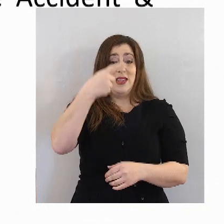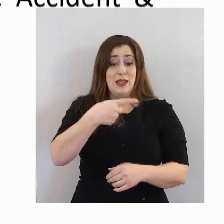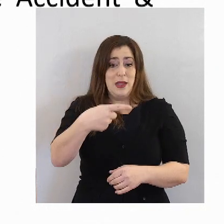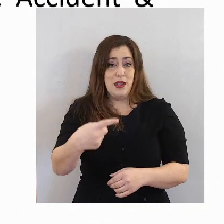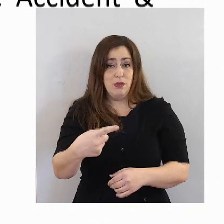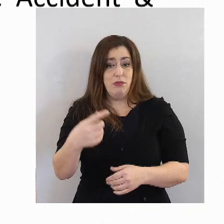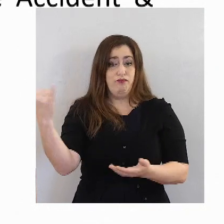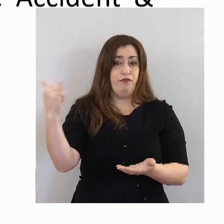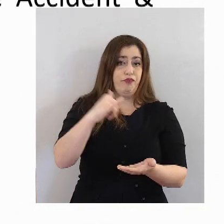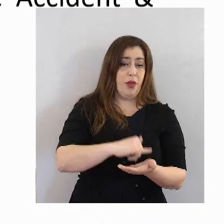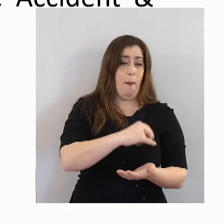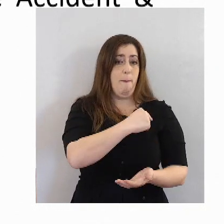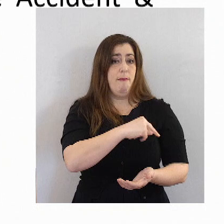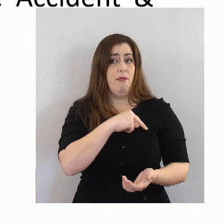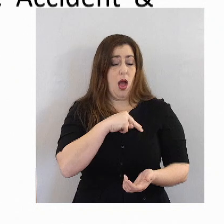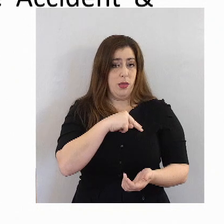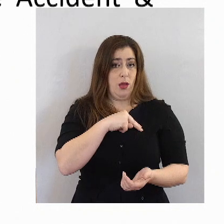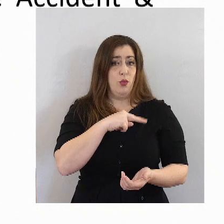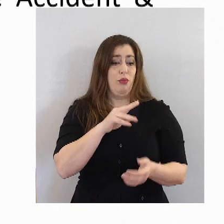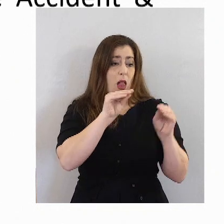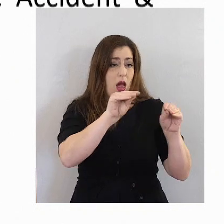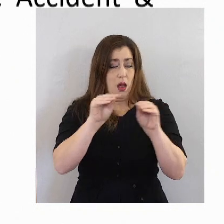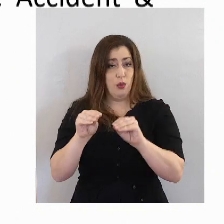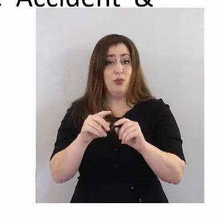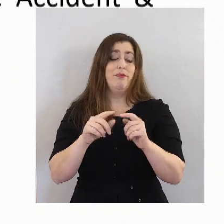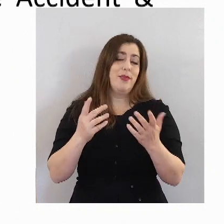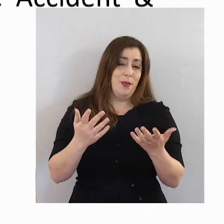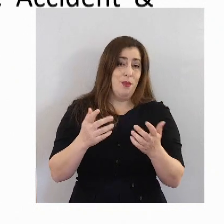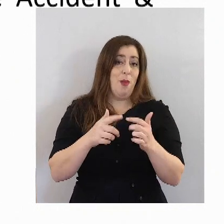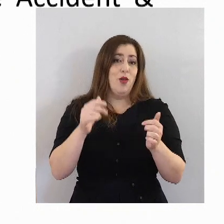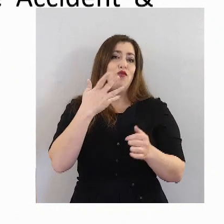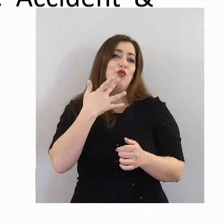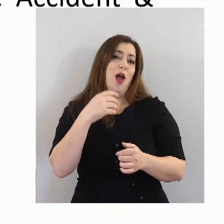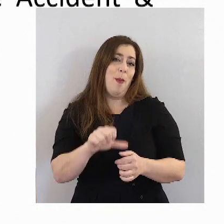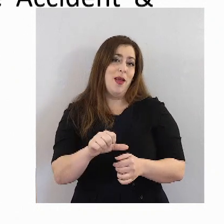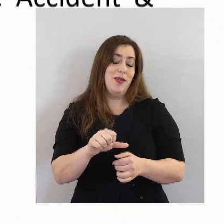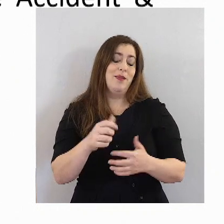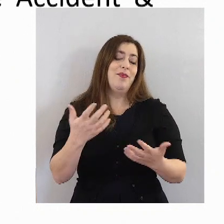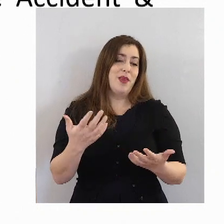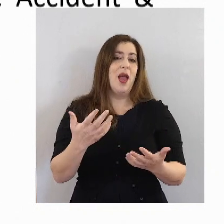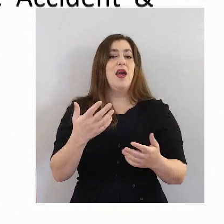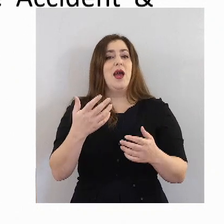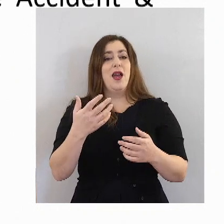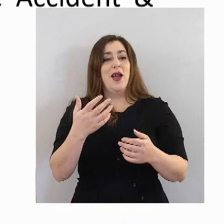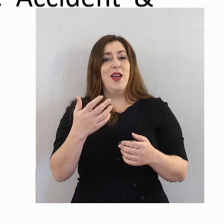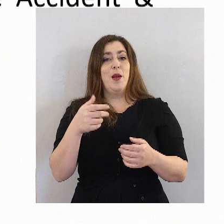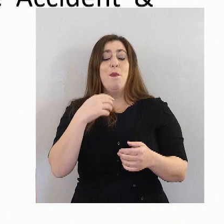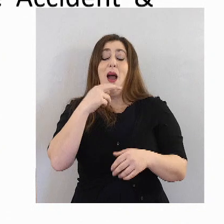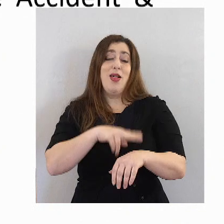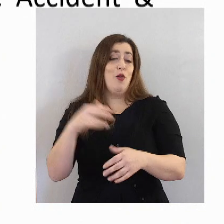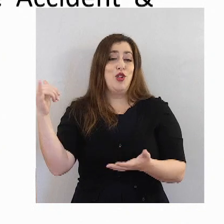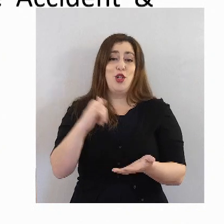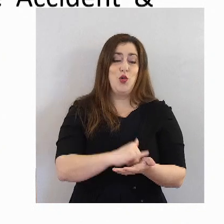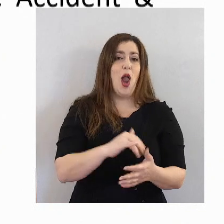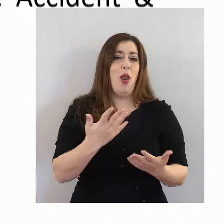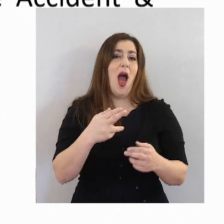So although the training did actually go ahead, however, it was delivered virtually. And